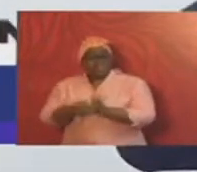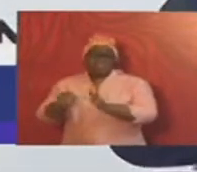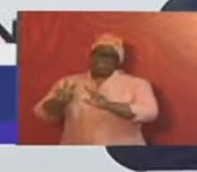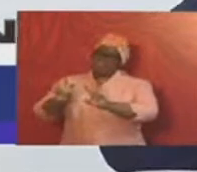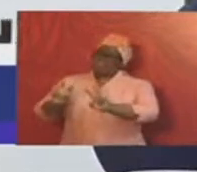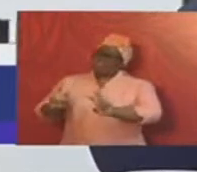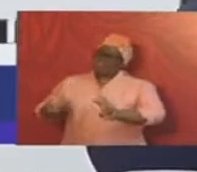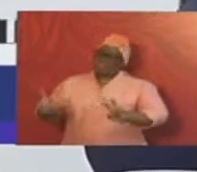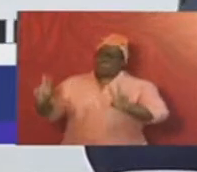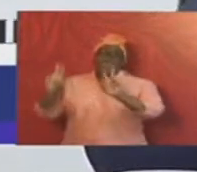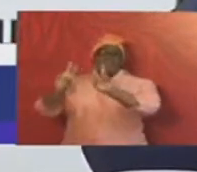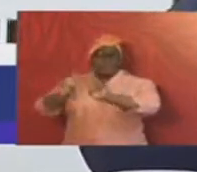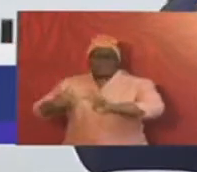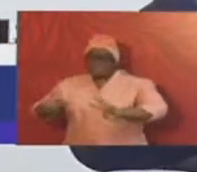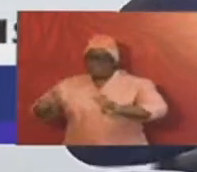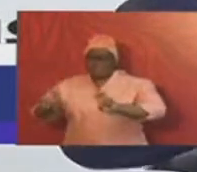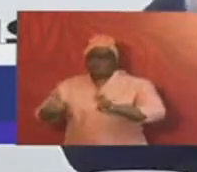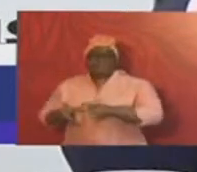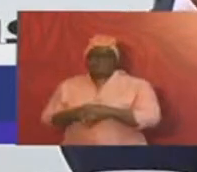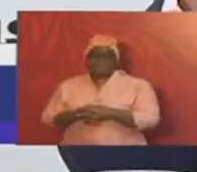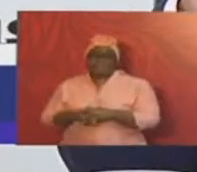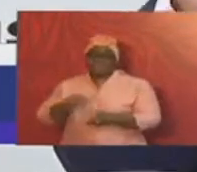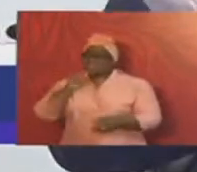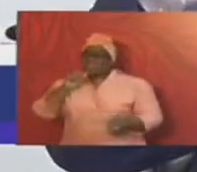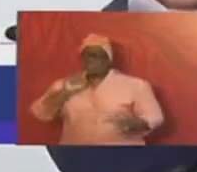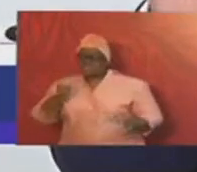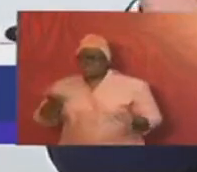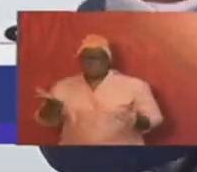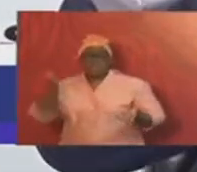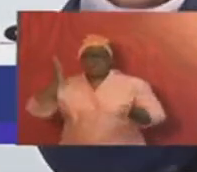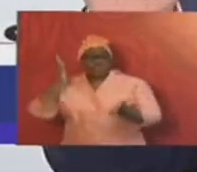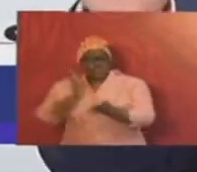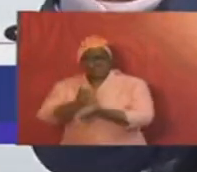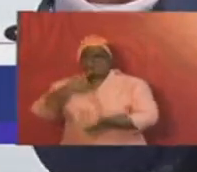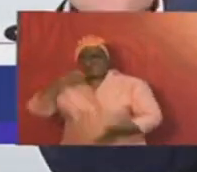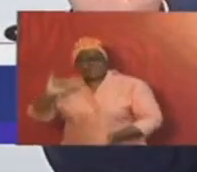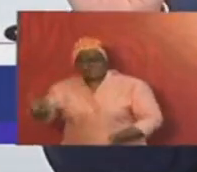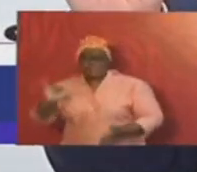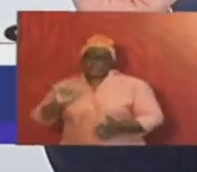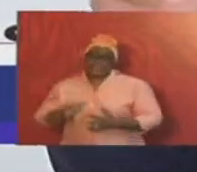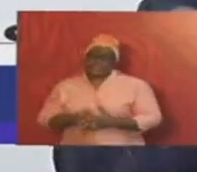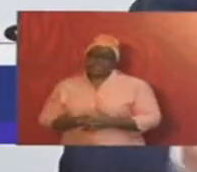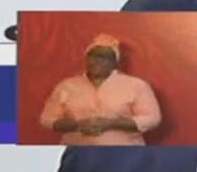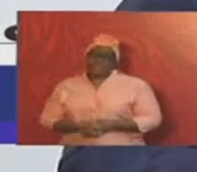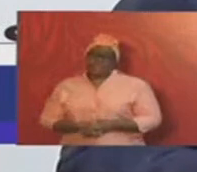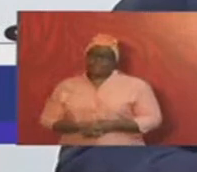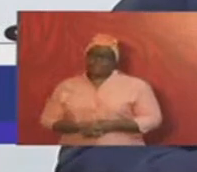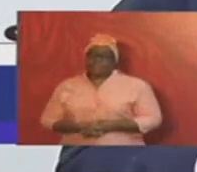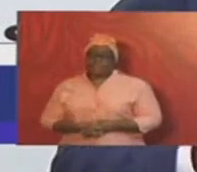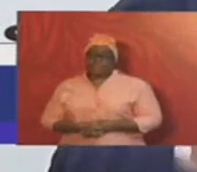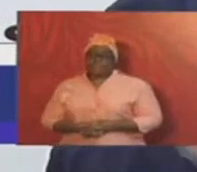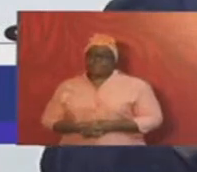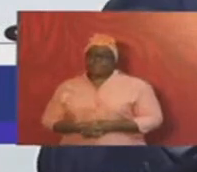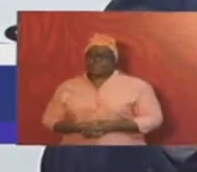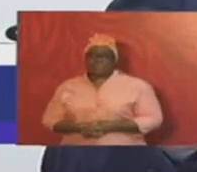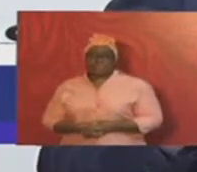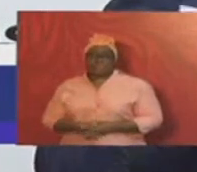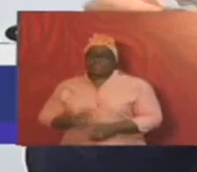testing in human beings before given emergency use authorization in a pandemic.